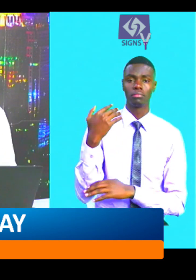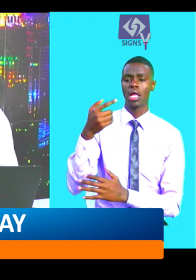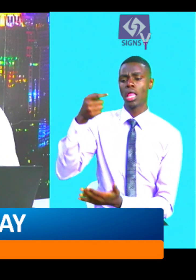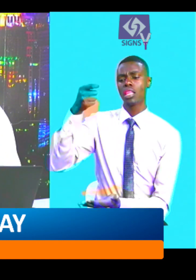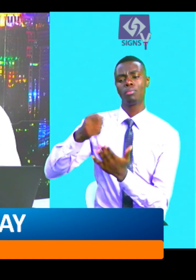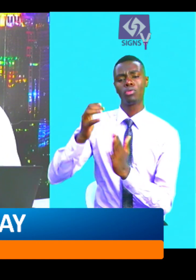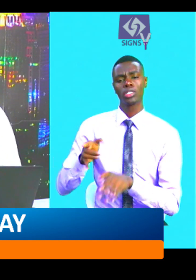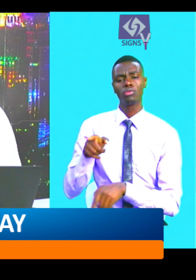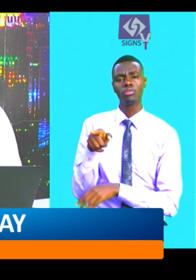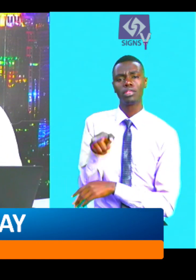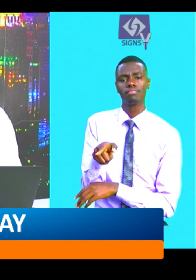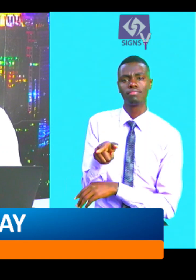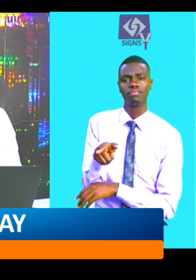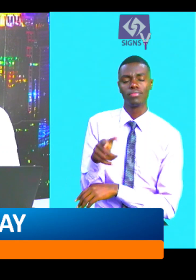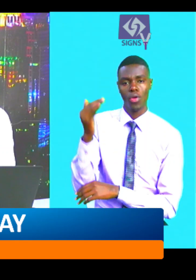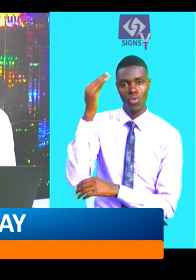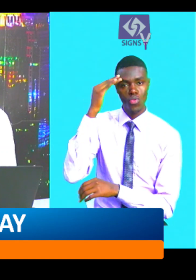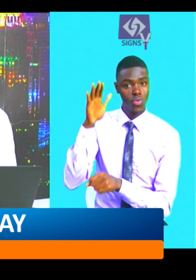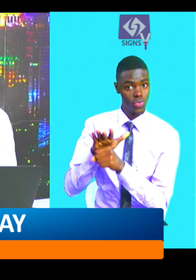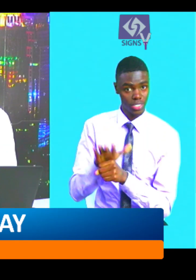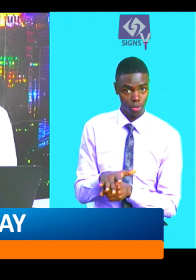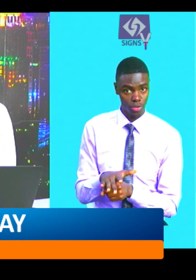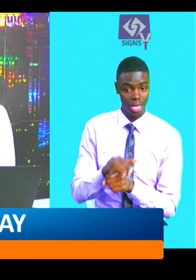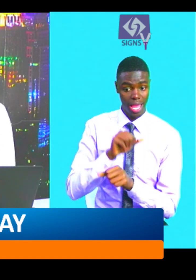President William Ruto, then the vice president.